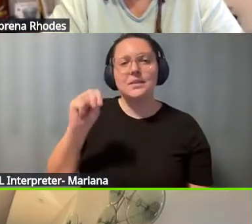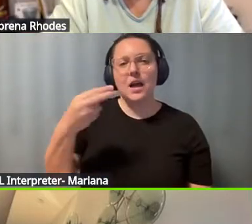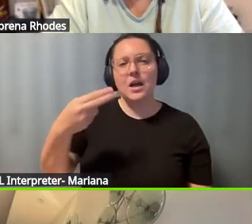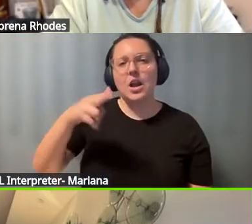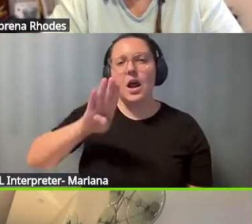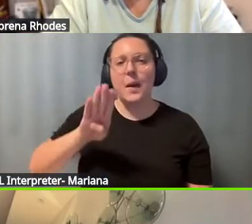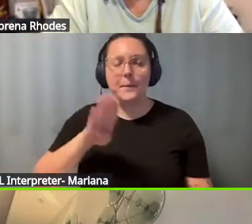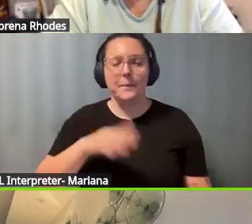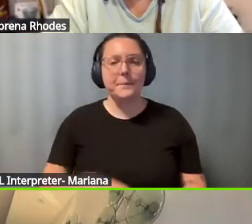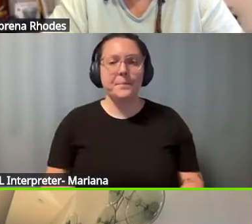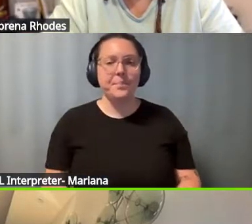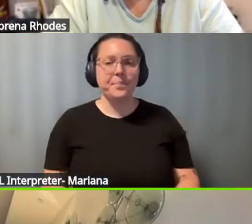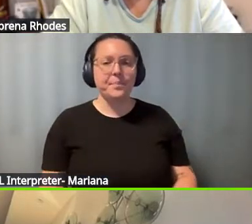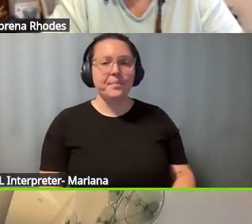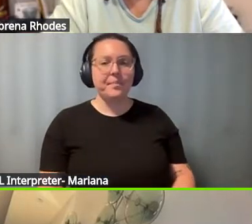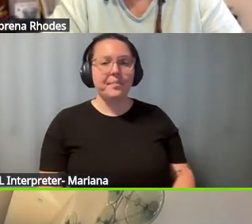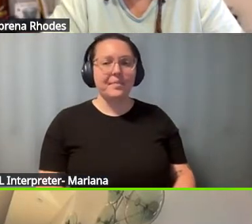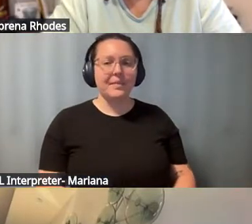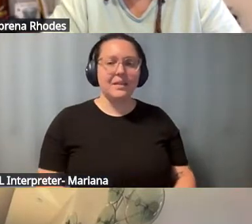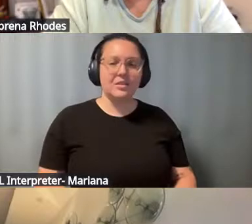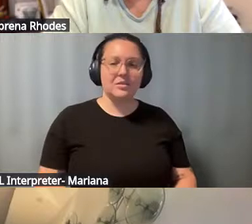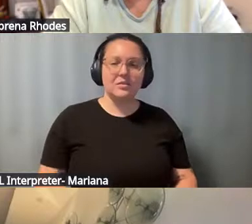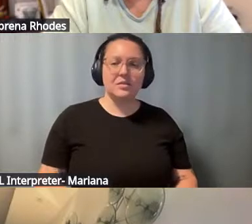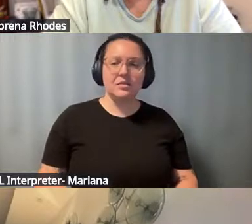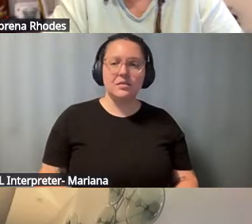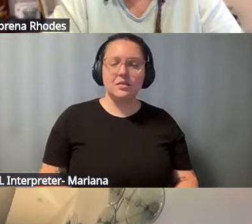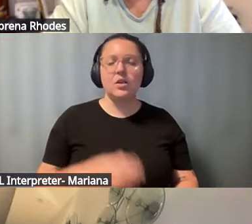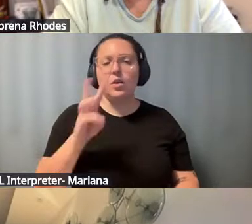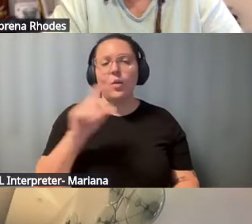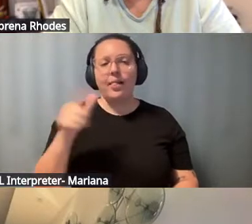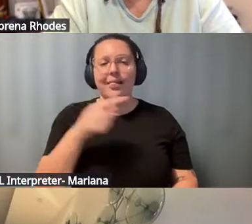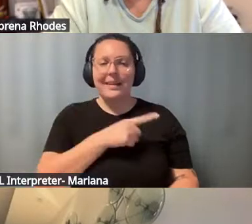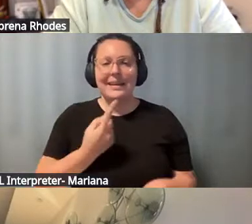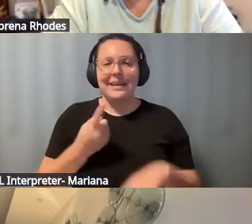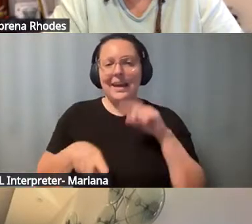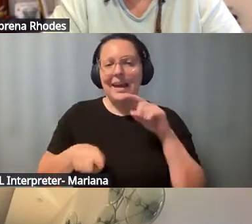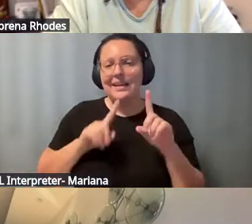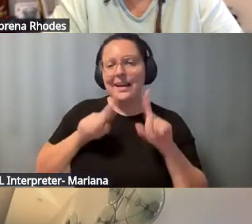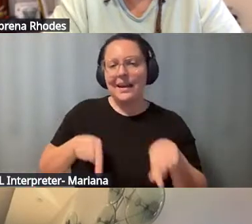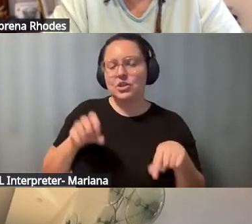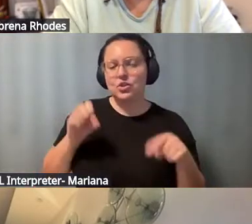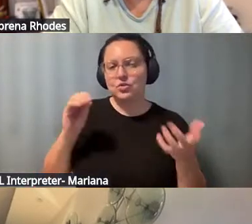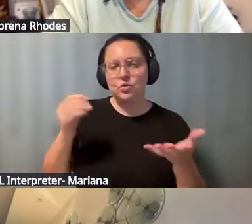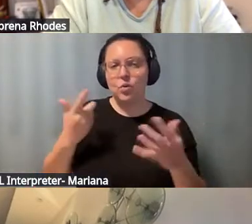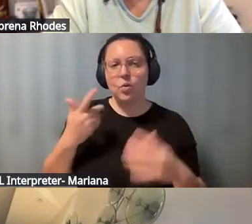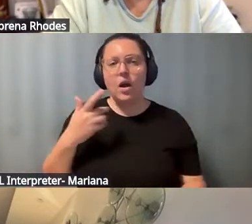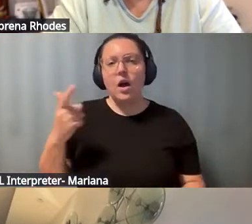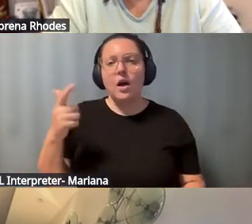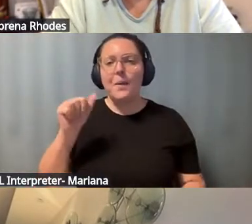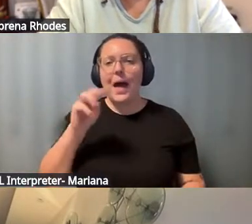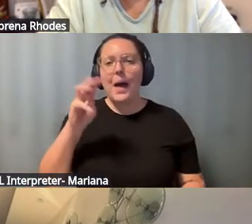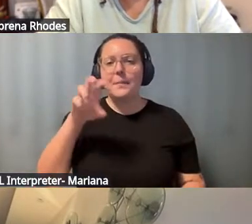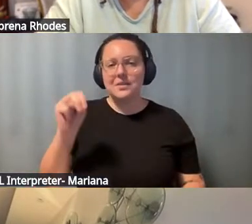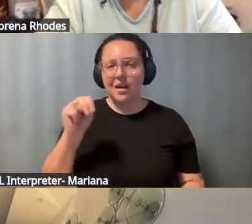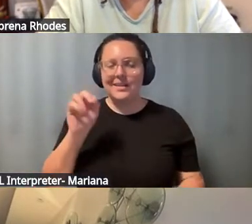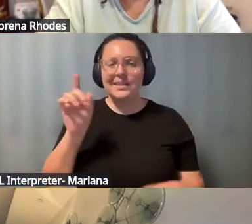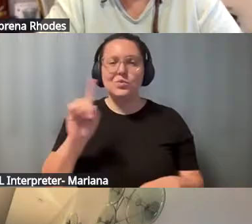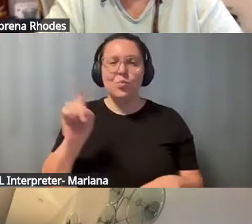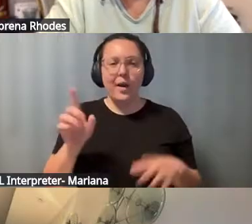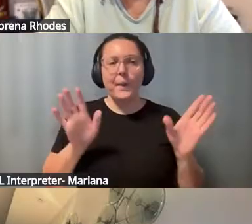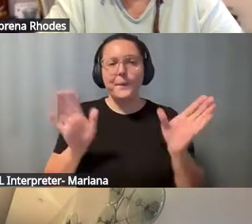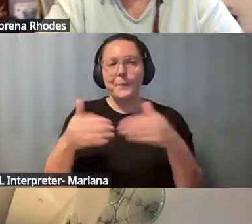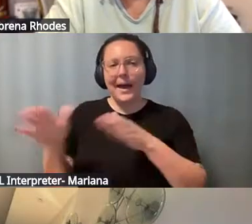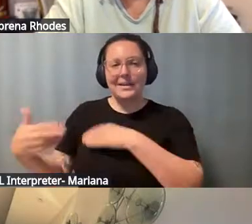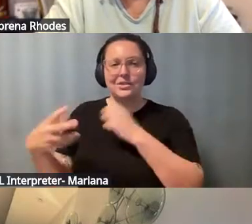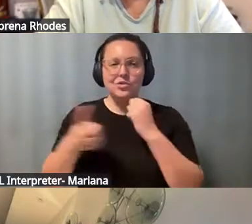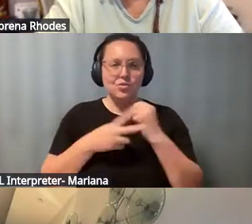It's not a Amazon question that I Hub is can answer. allegedly, well, he can't answer it. Allegedly, an Amazon Hub is when packages and stuff will be stored steady. We go